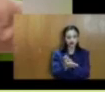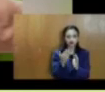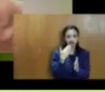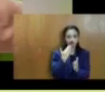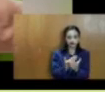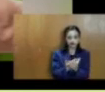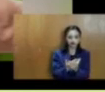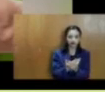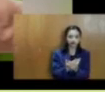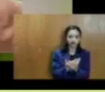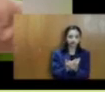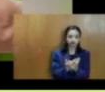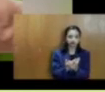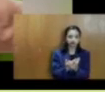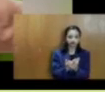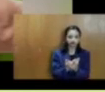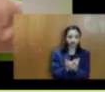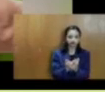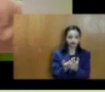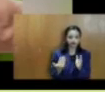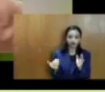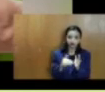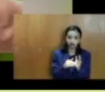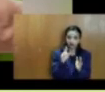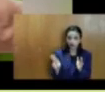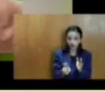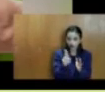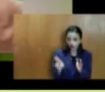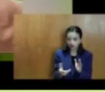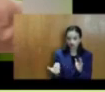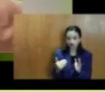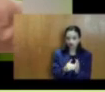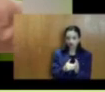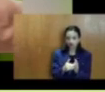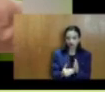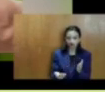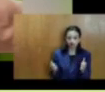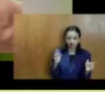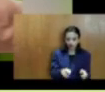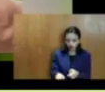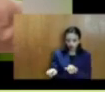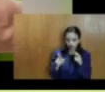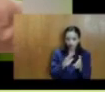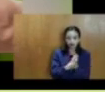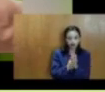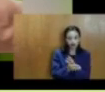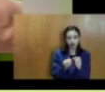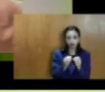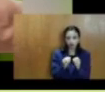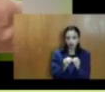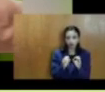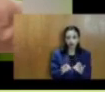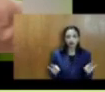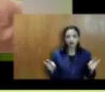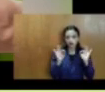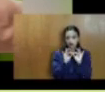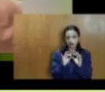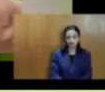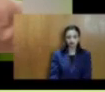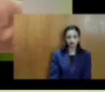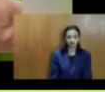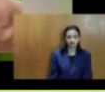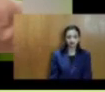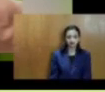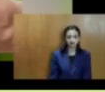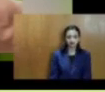another. Reuse, resale, repurposing will also become much more important. So if we